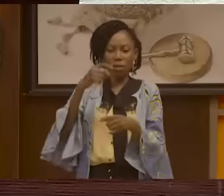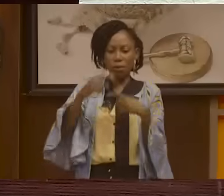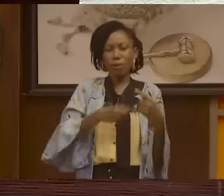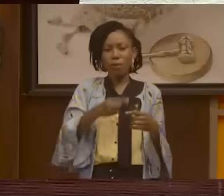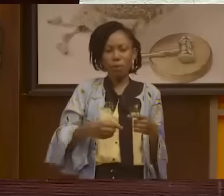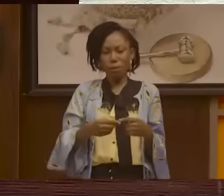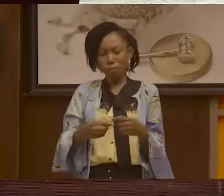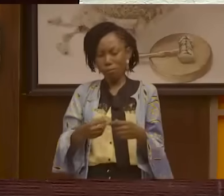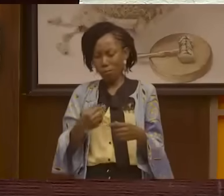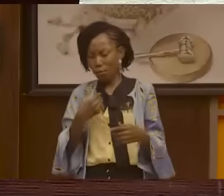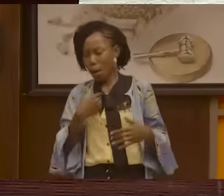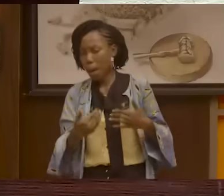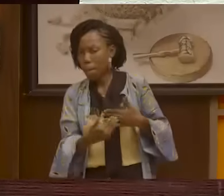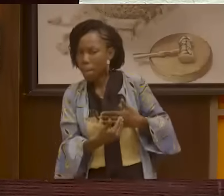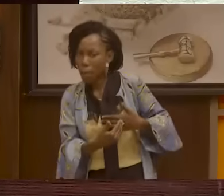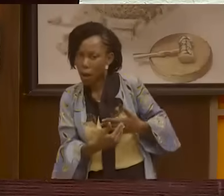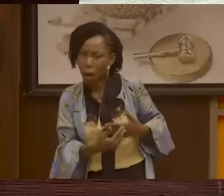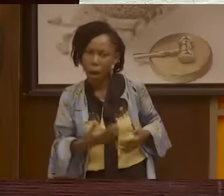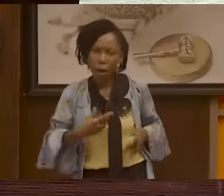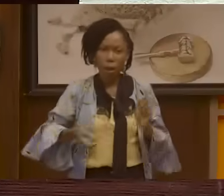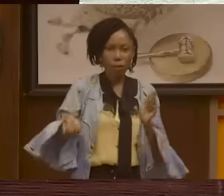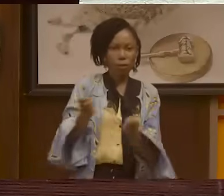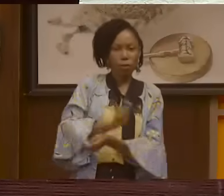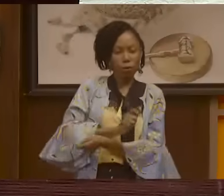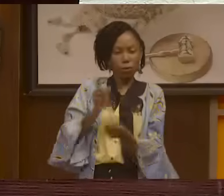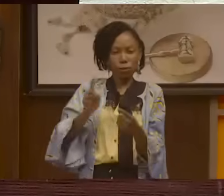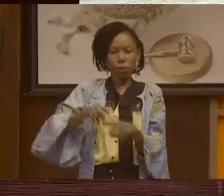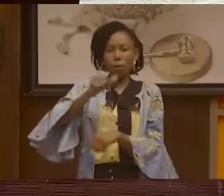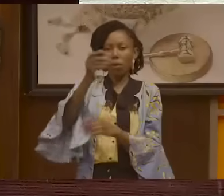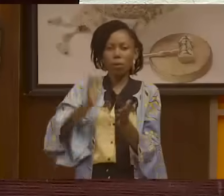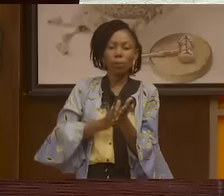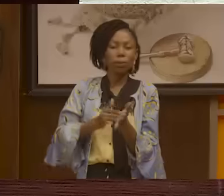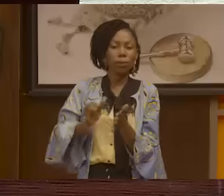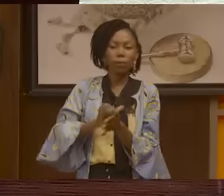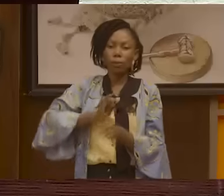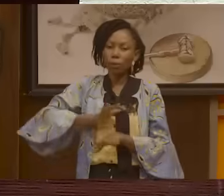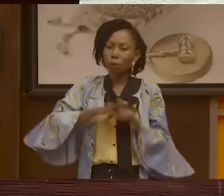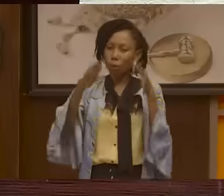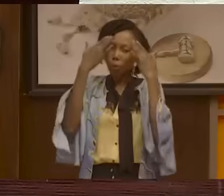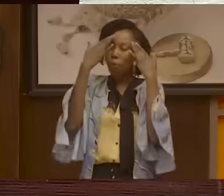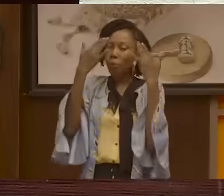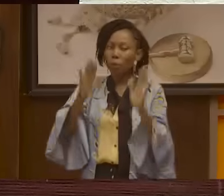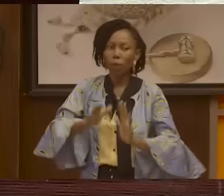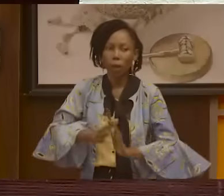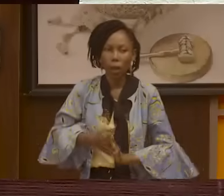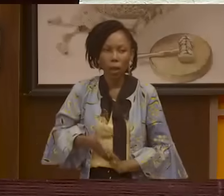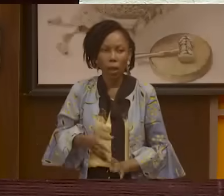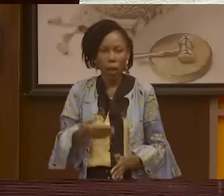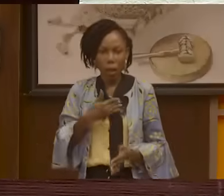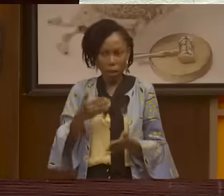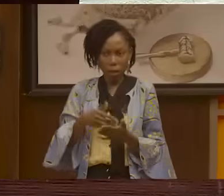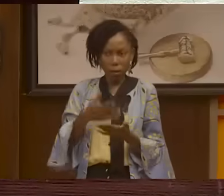back to change their school to where I do not know. But her agreement, even with the children, when I